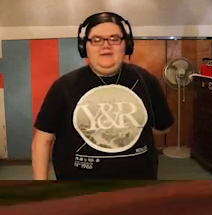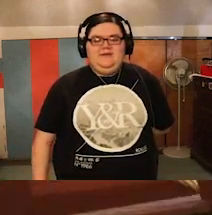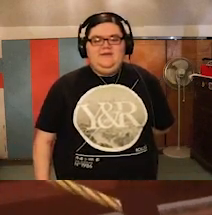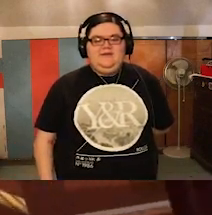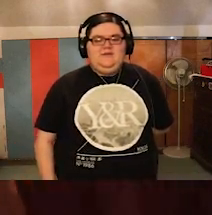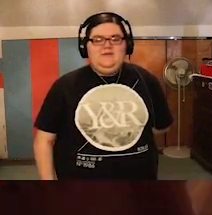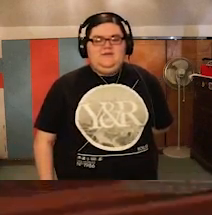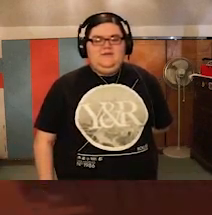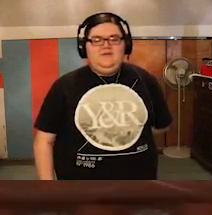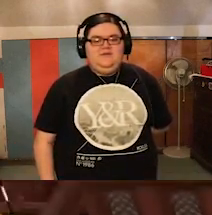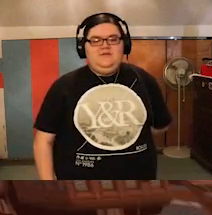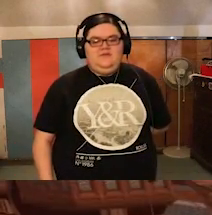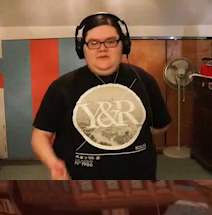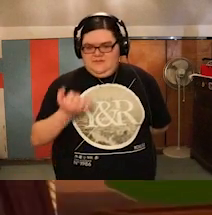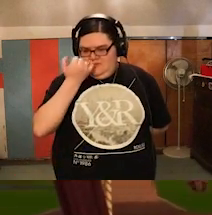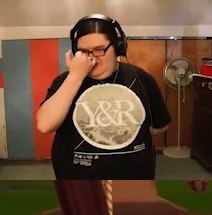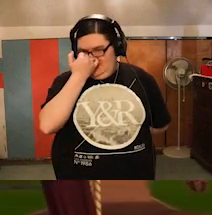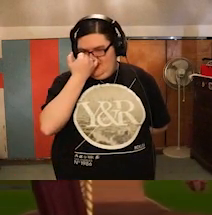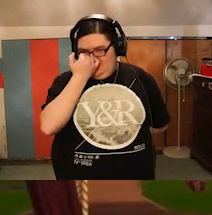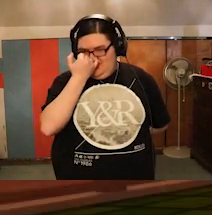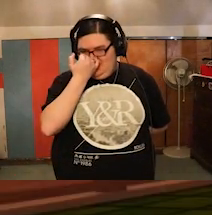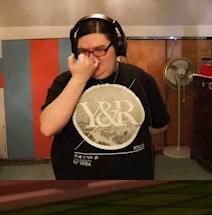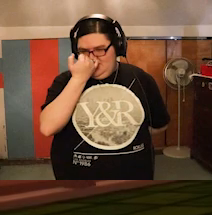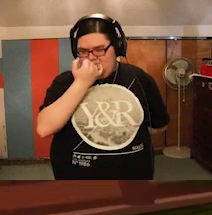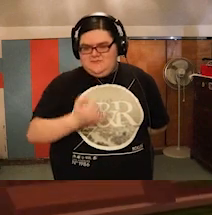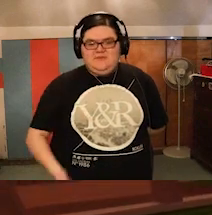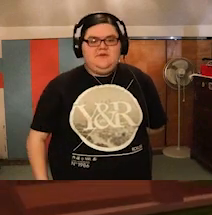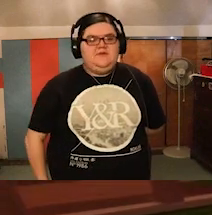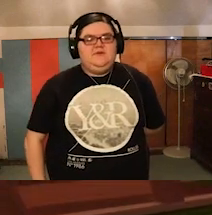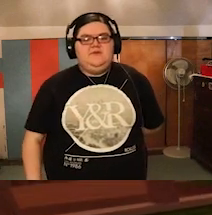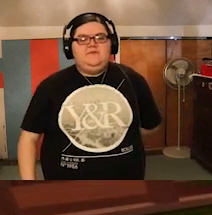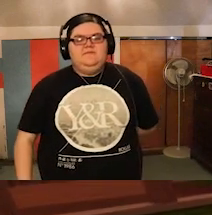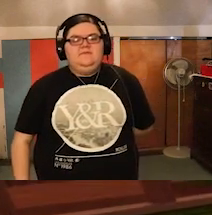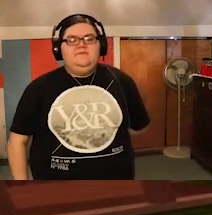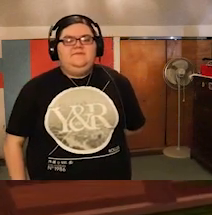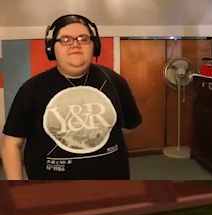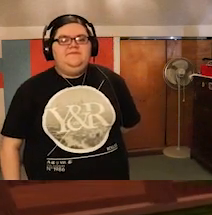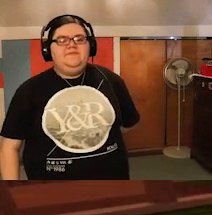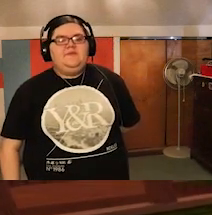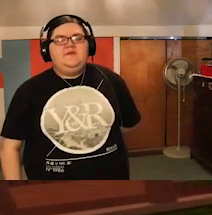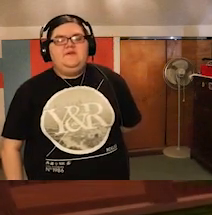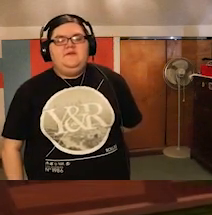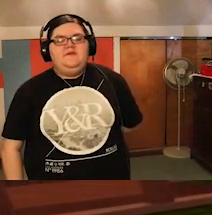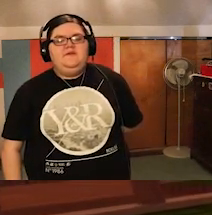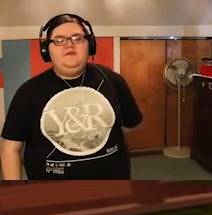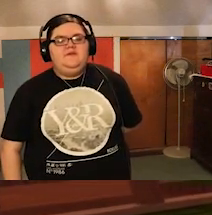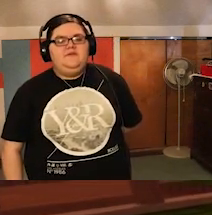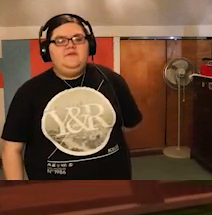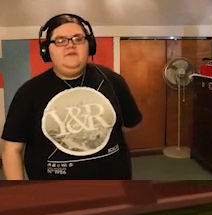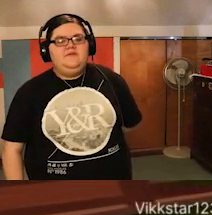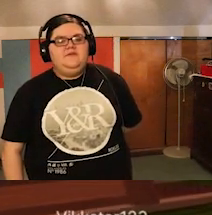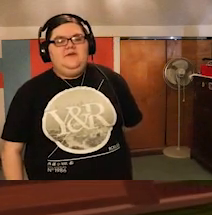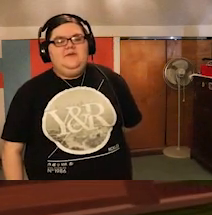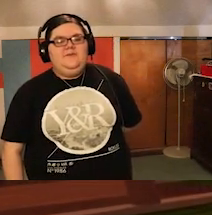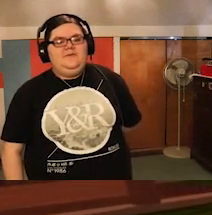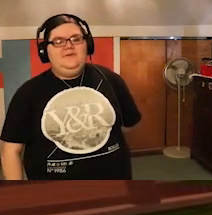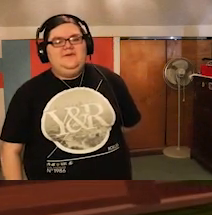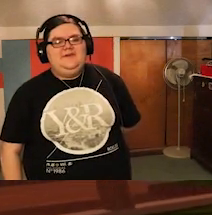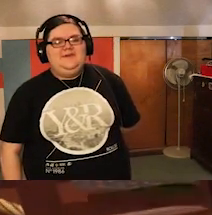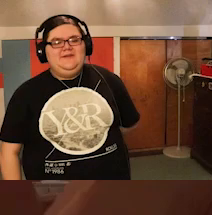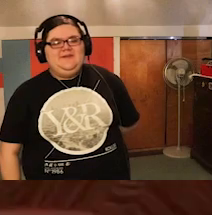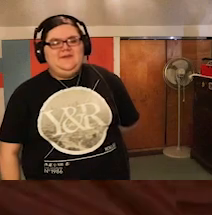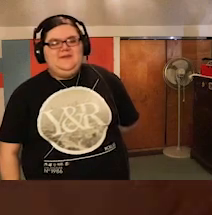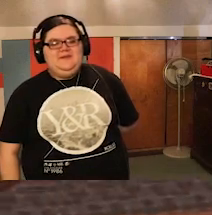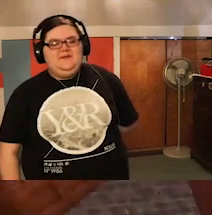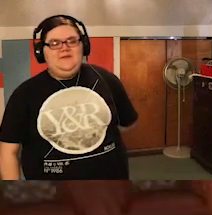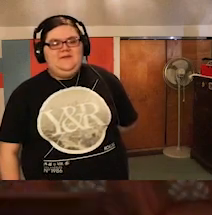off. Where are we going, boys? So there's a hole in one over there. I don't know if you can hit it or not, though. Yes, you can. Not if you bounce like that, you can't. Oh. What is